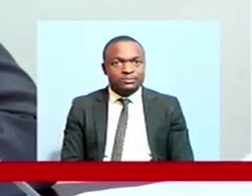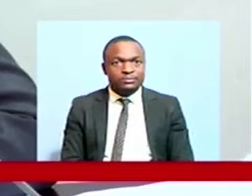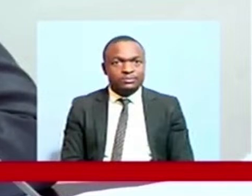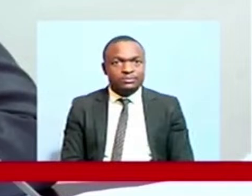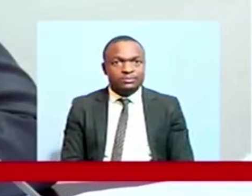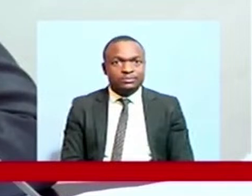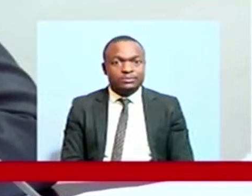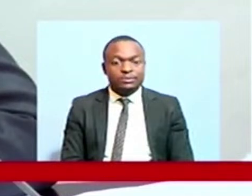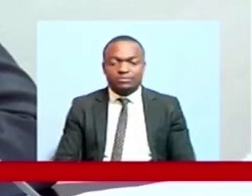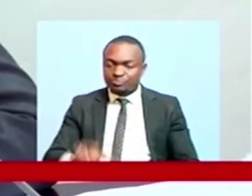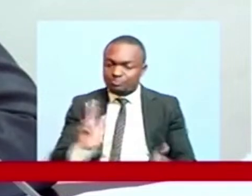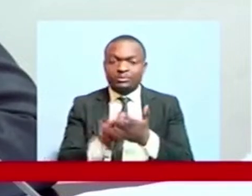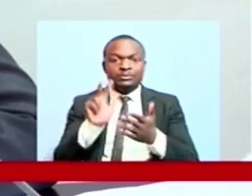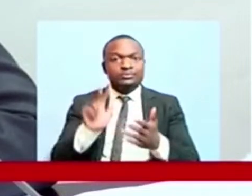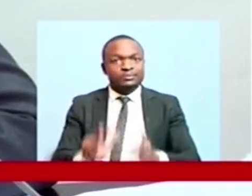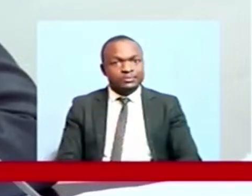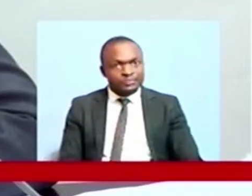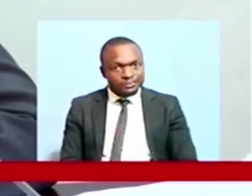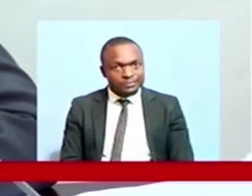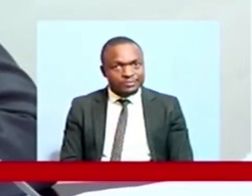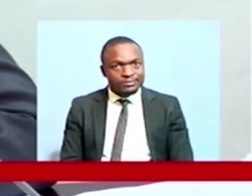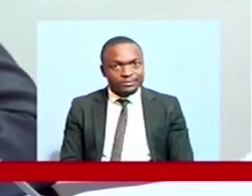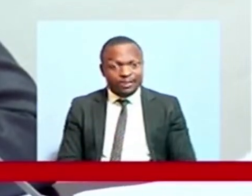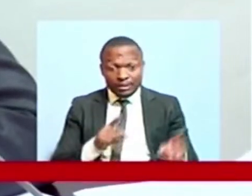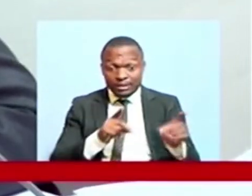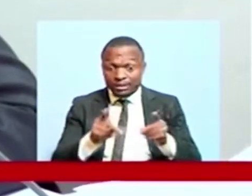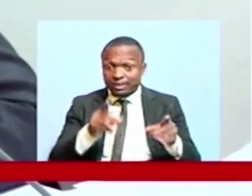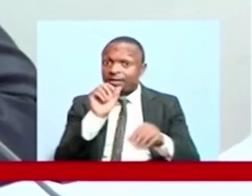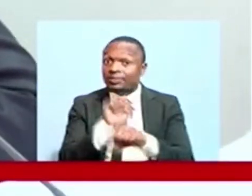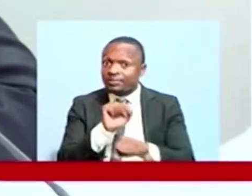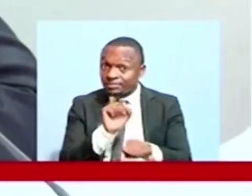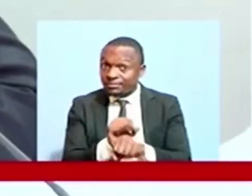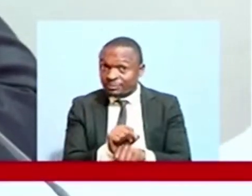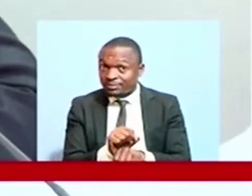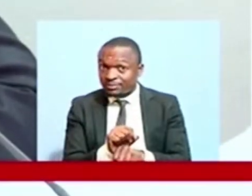and sign, Director of Works.